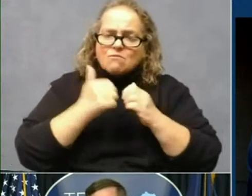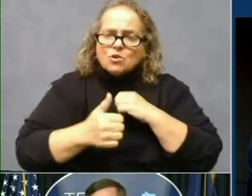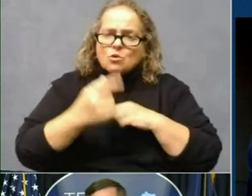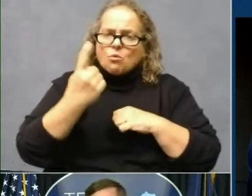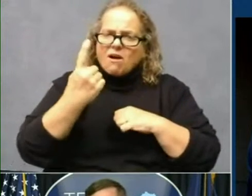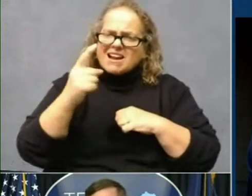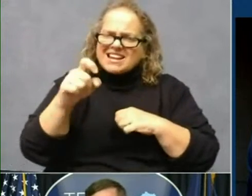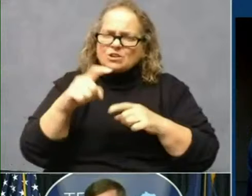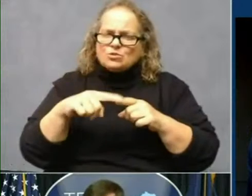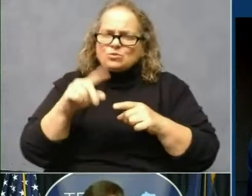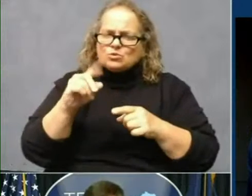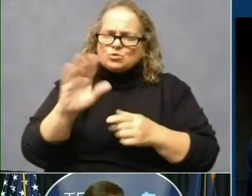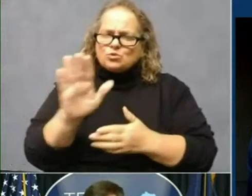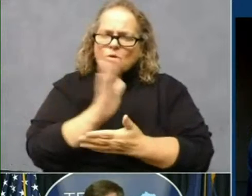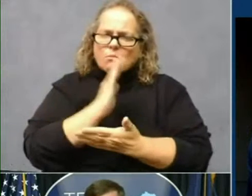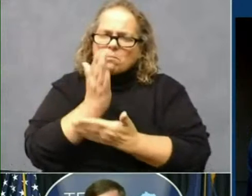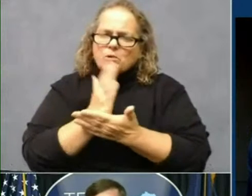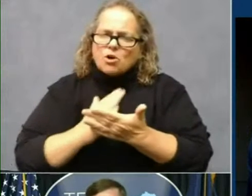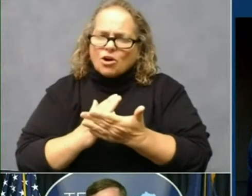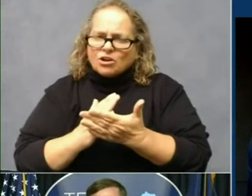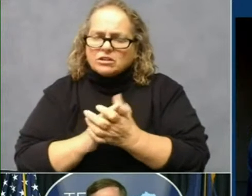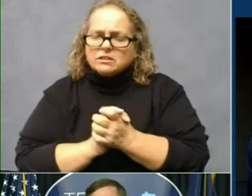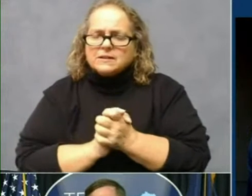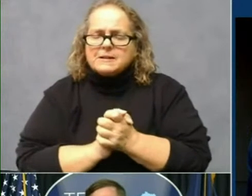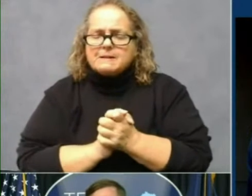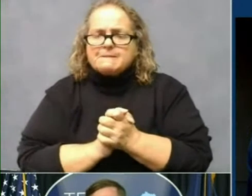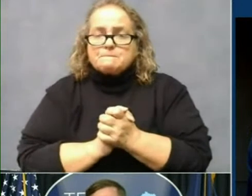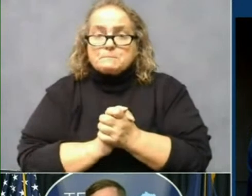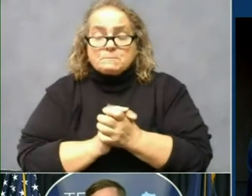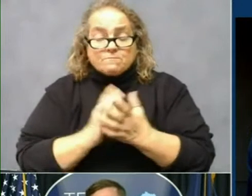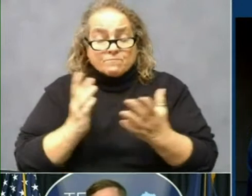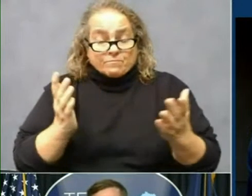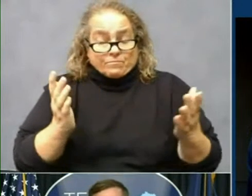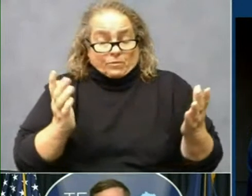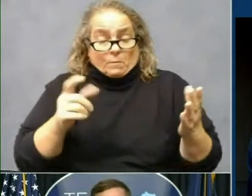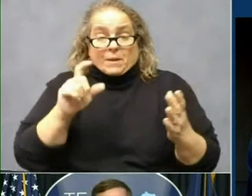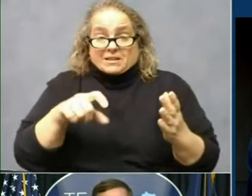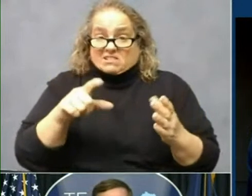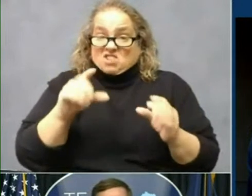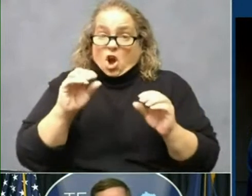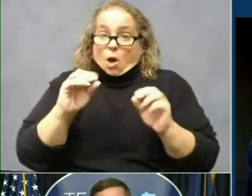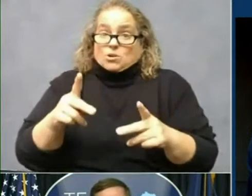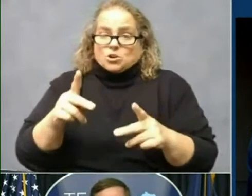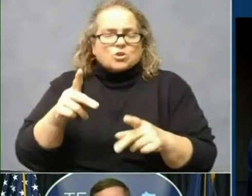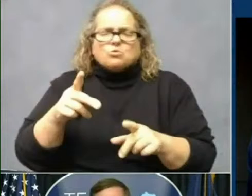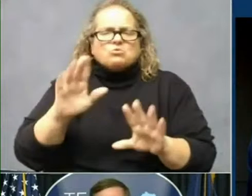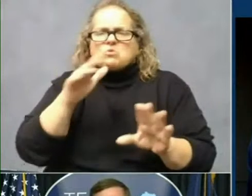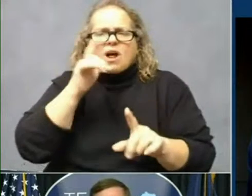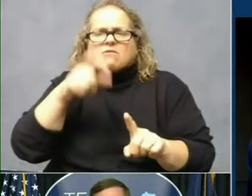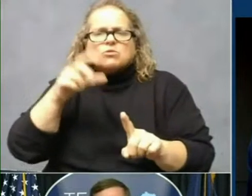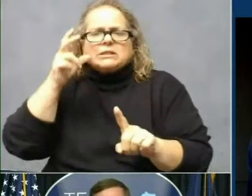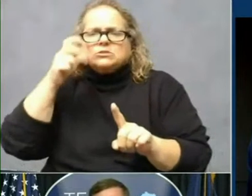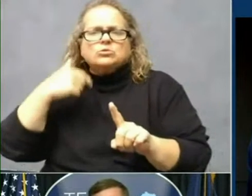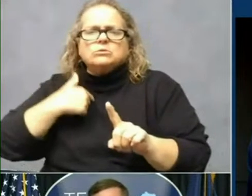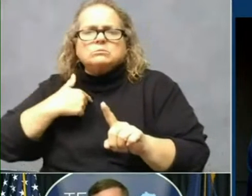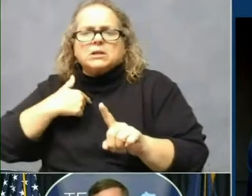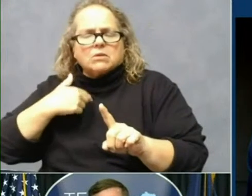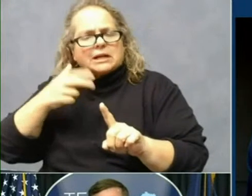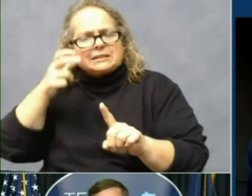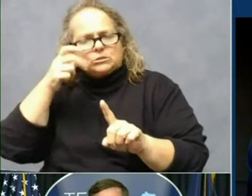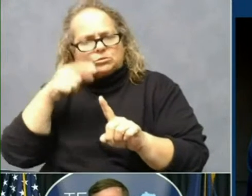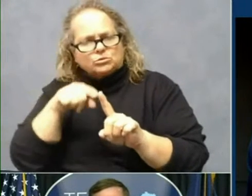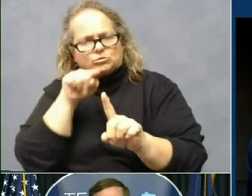their part. So this is a chance not to listen to me, but listen to him. Listen